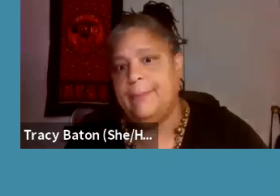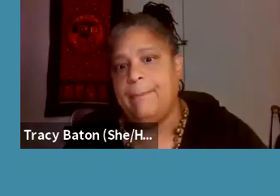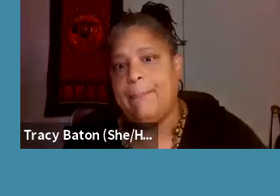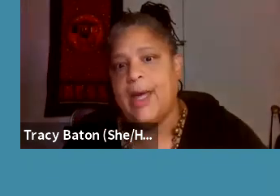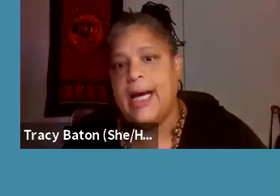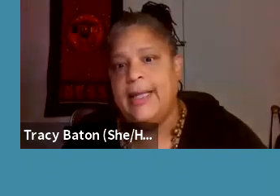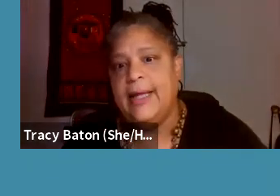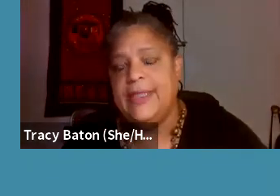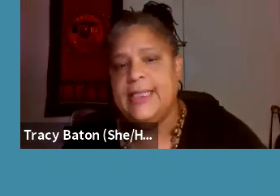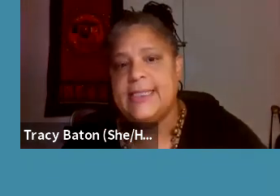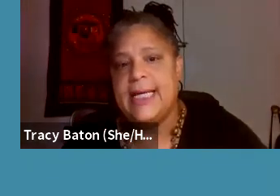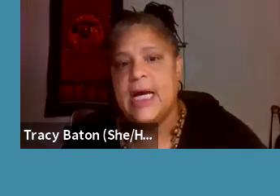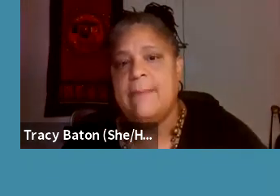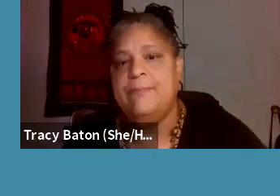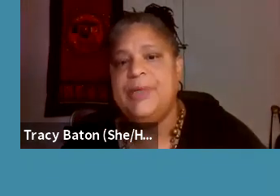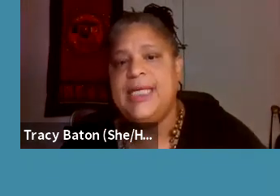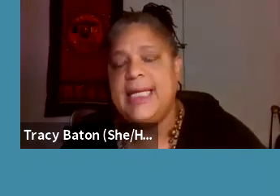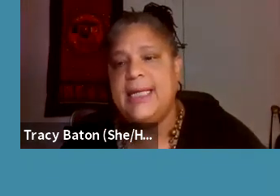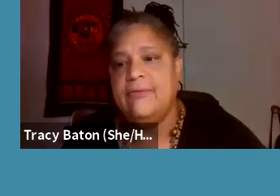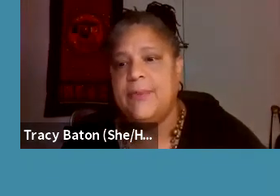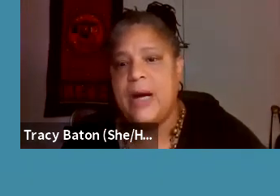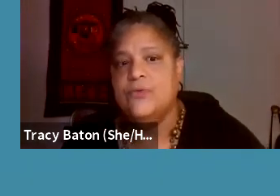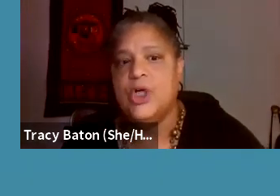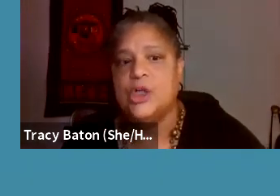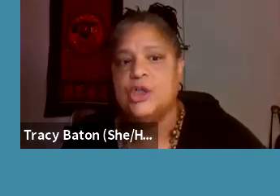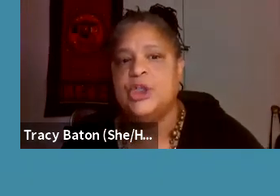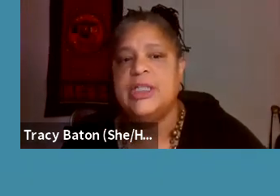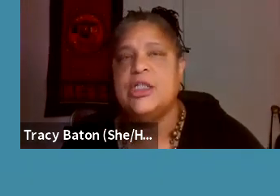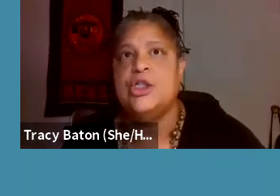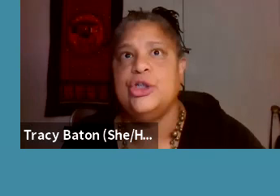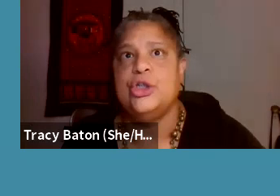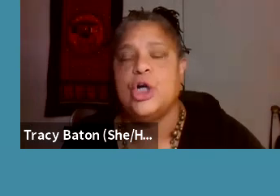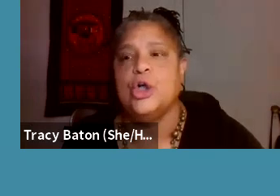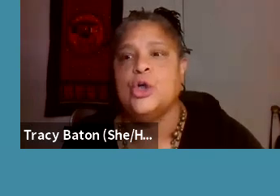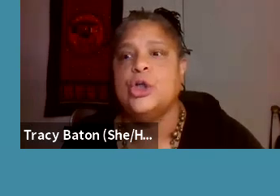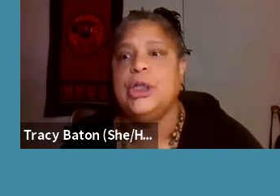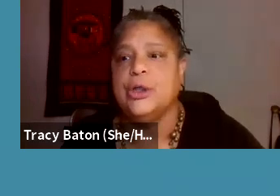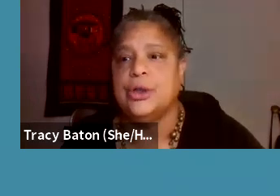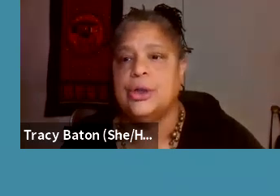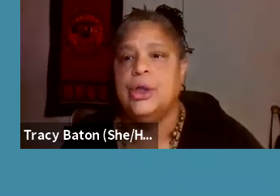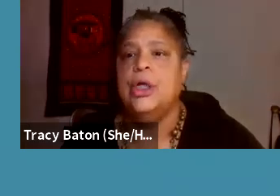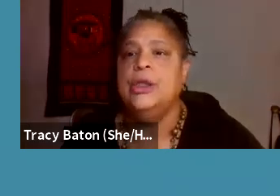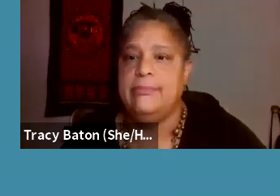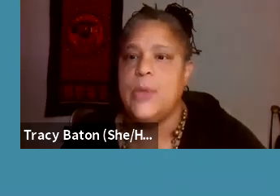But I think that it's a beginning of a powerful contribution that it should start earlier than